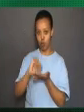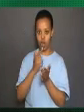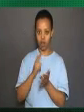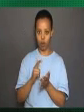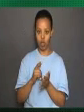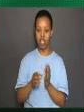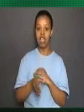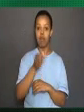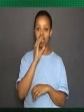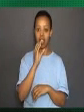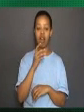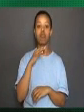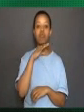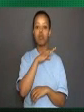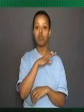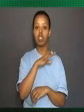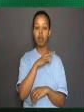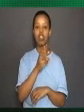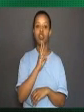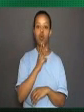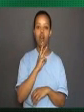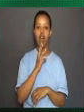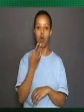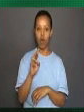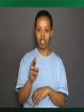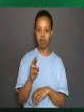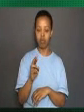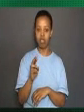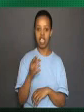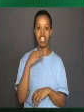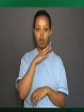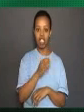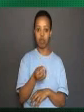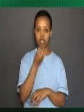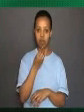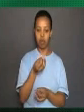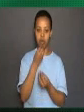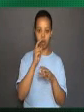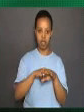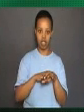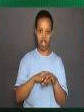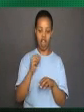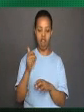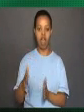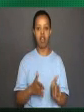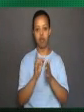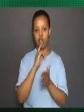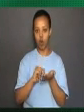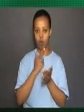Drinking contaminated water and eating contaminated food are the other routes.